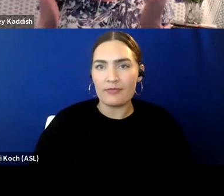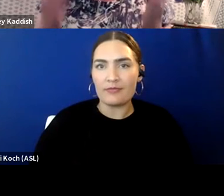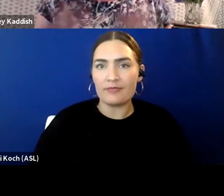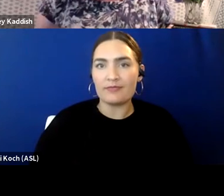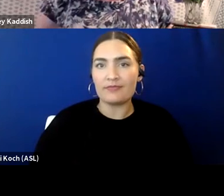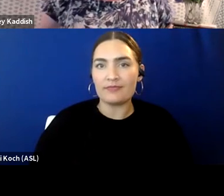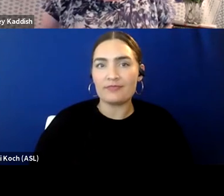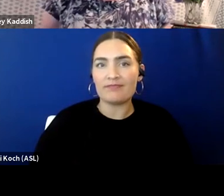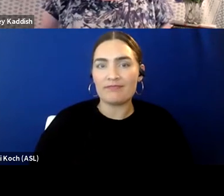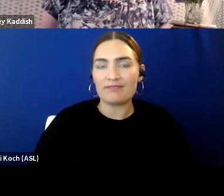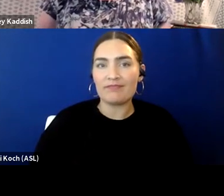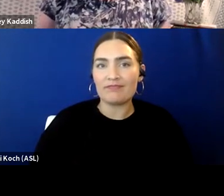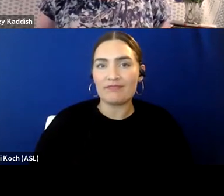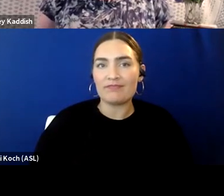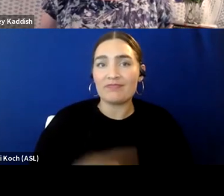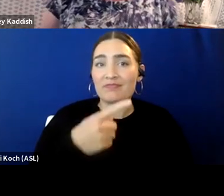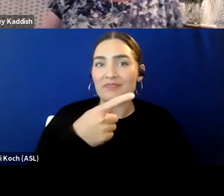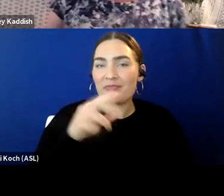I love that.